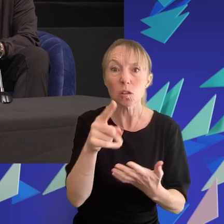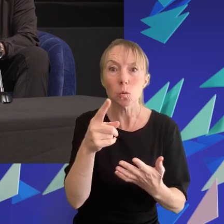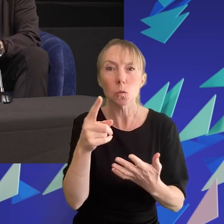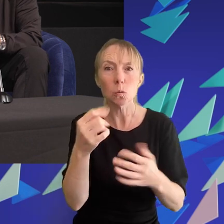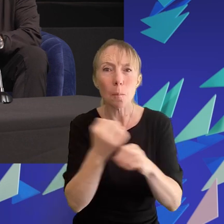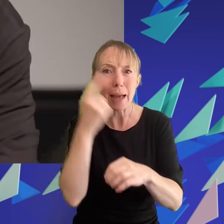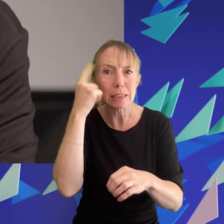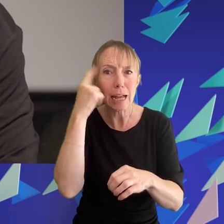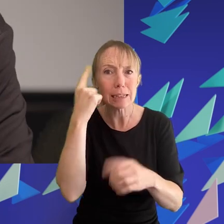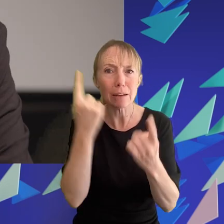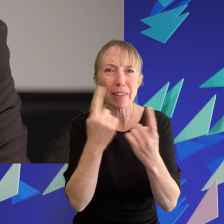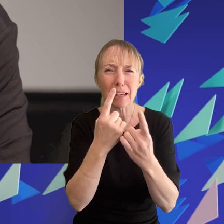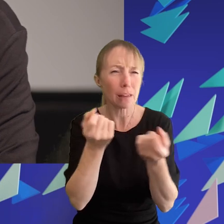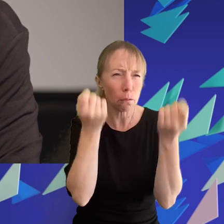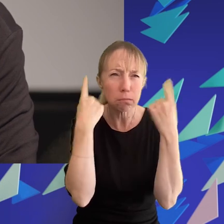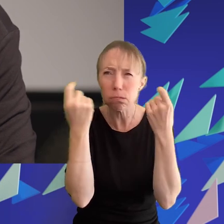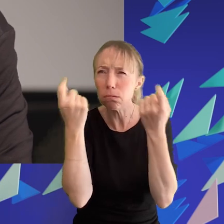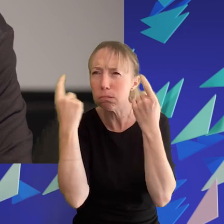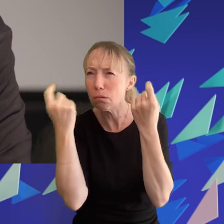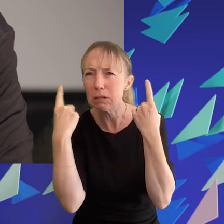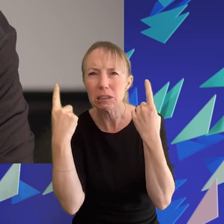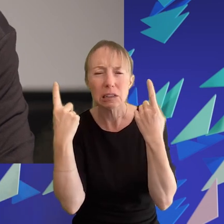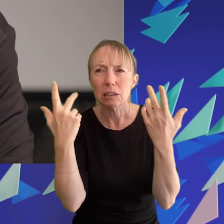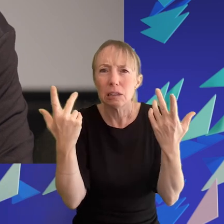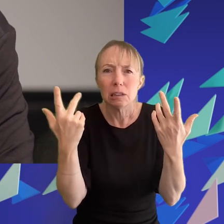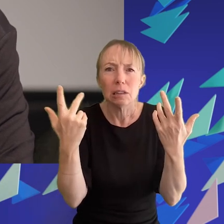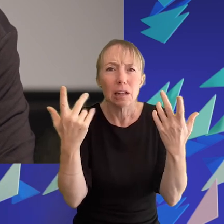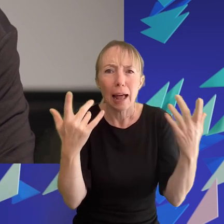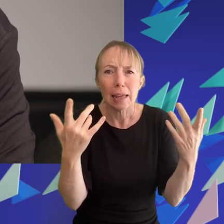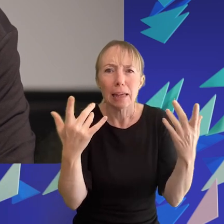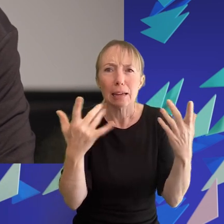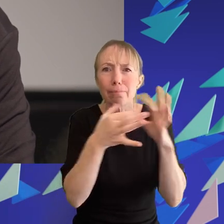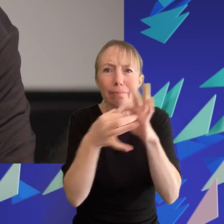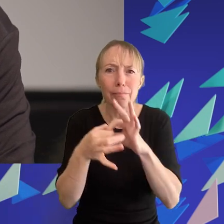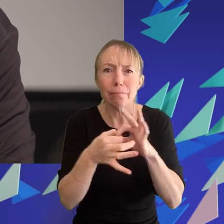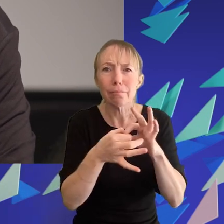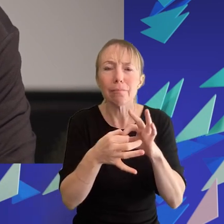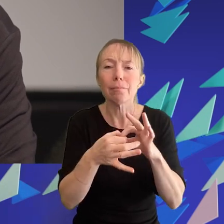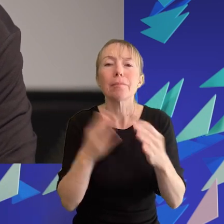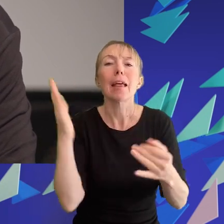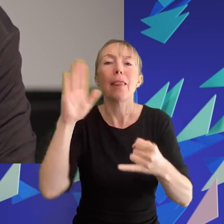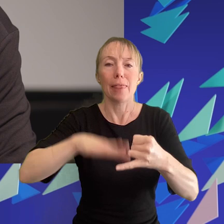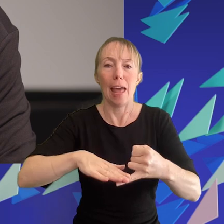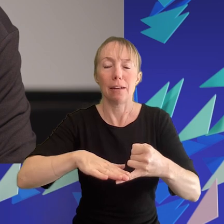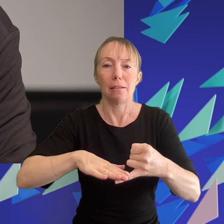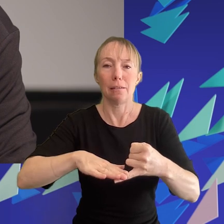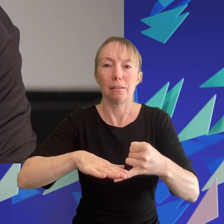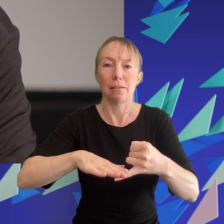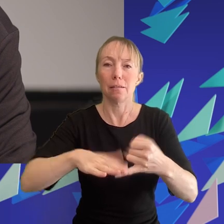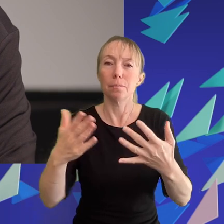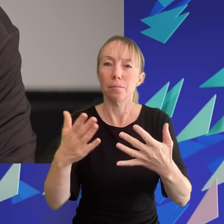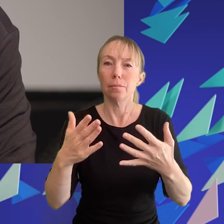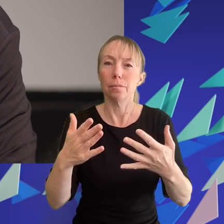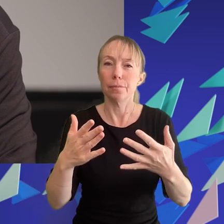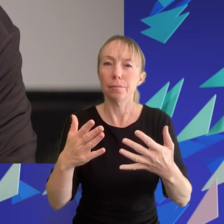things that doesn't make sense together, but at the end it's